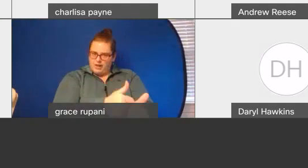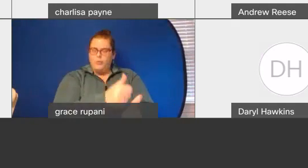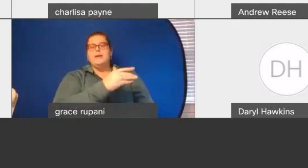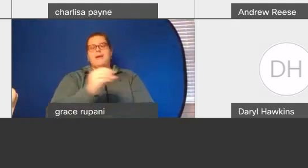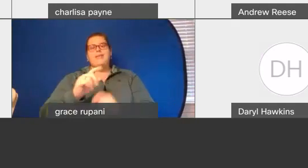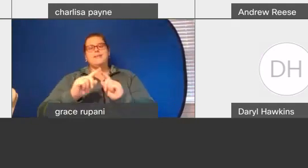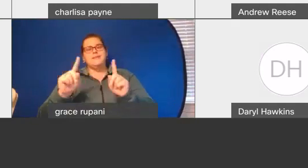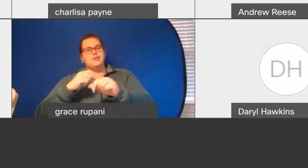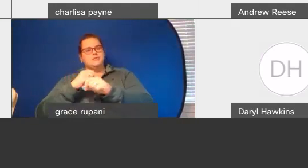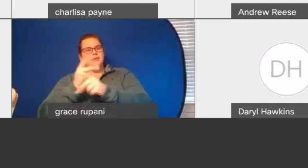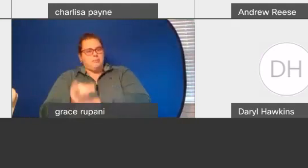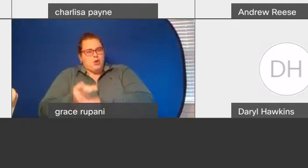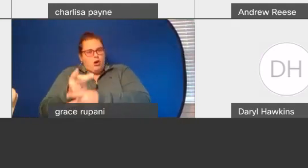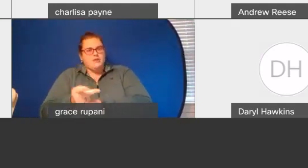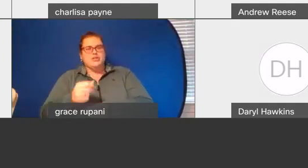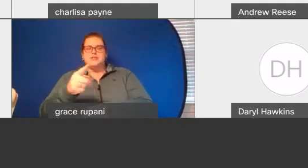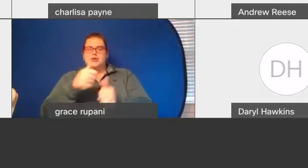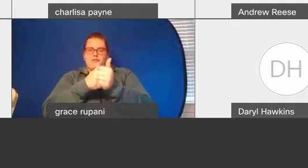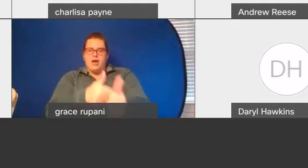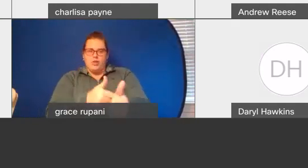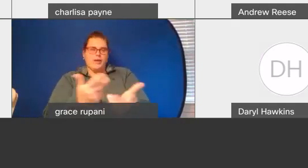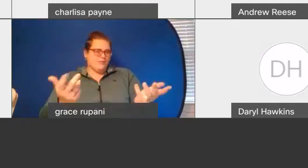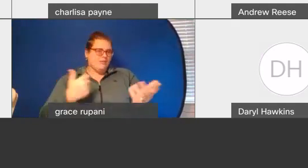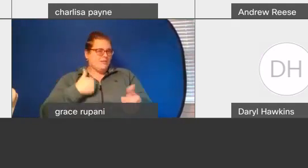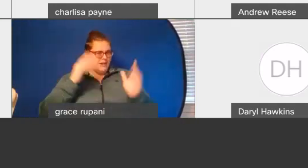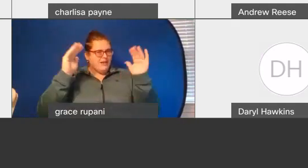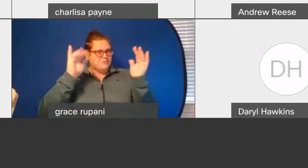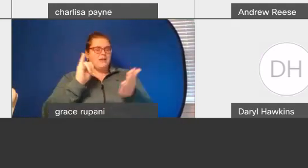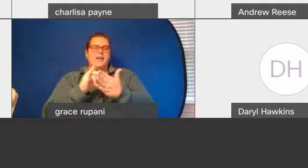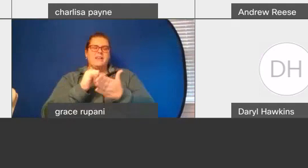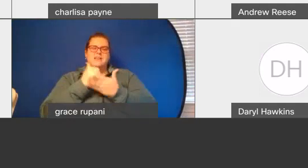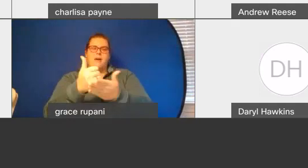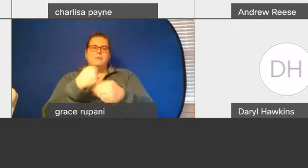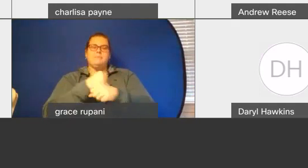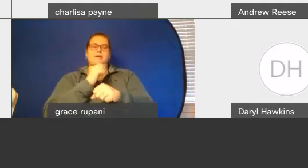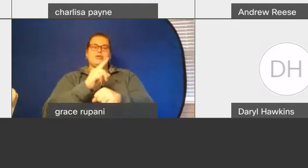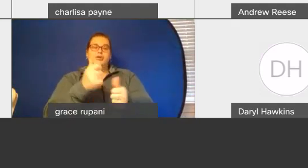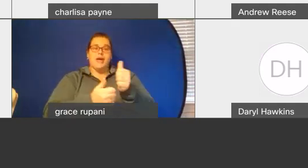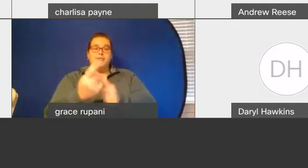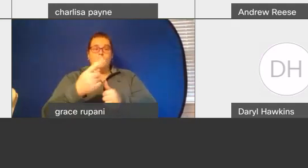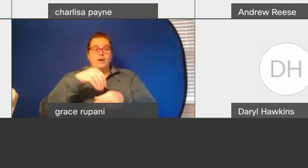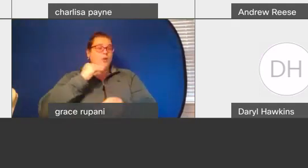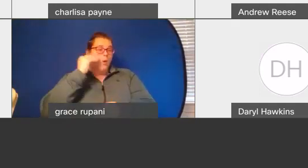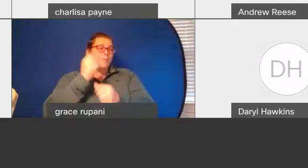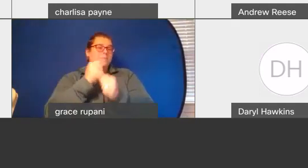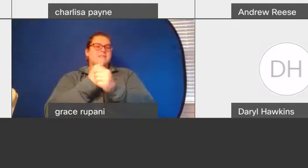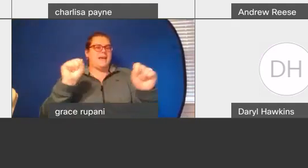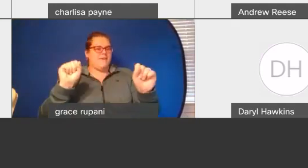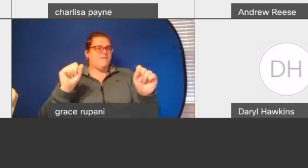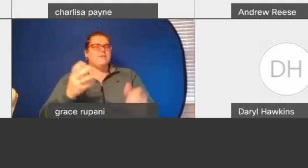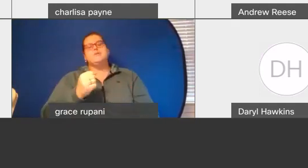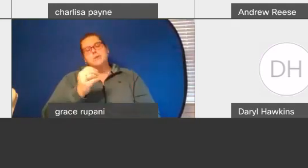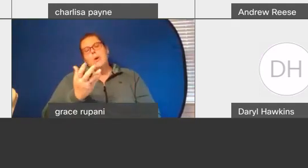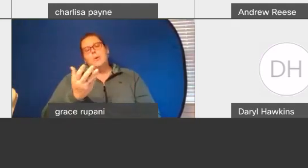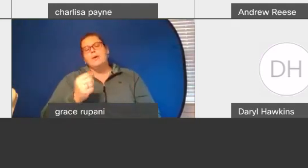have put in place is working to keep your the individuals in the home safe. But to answer that question, we will get back to you. We'll